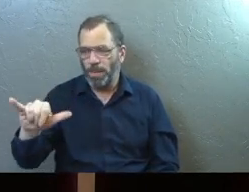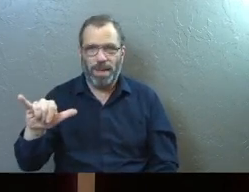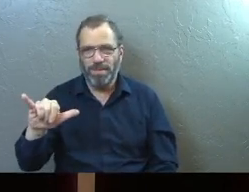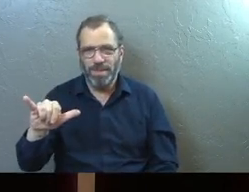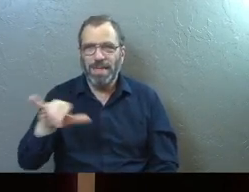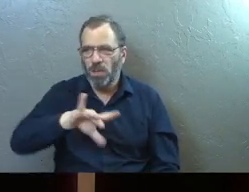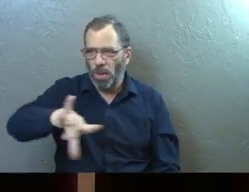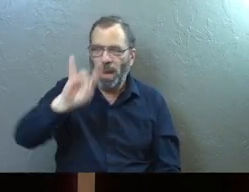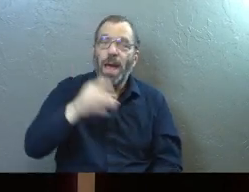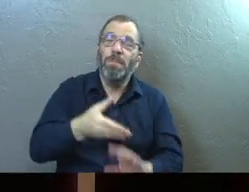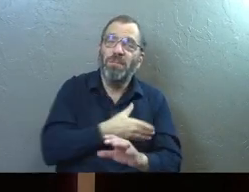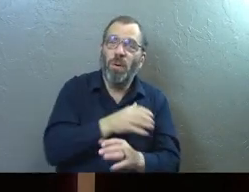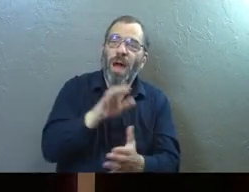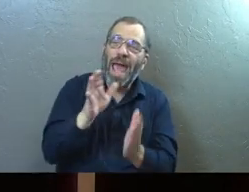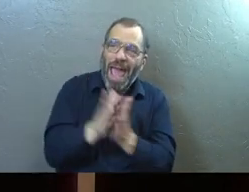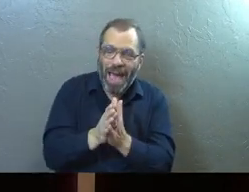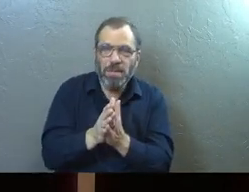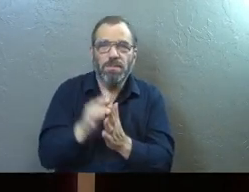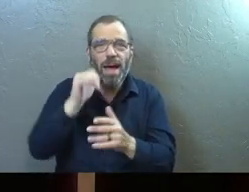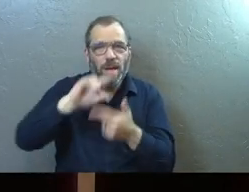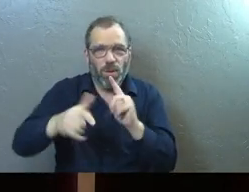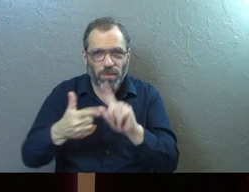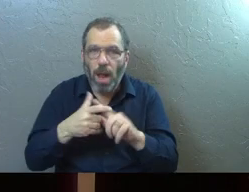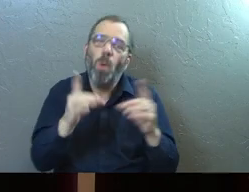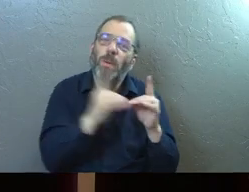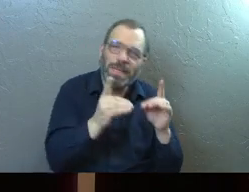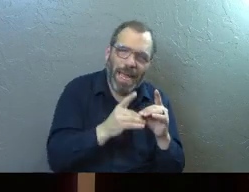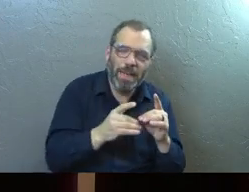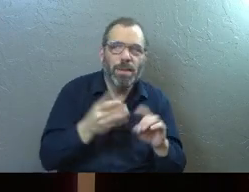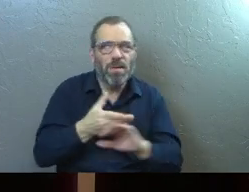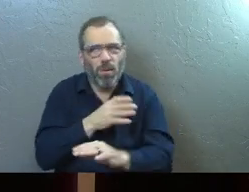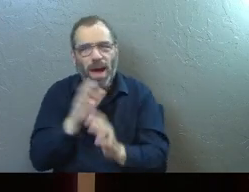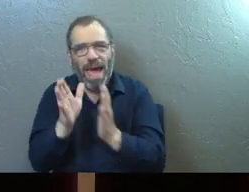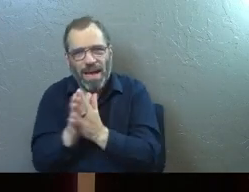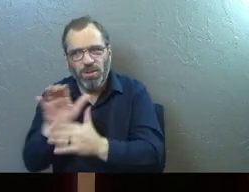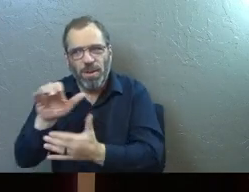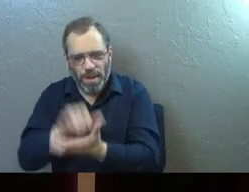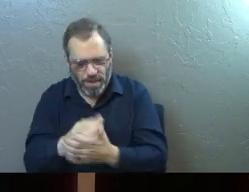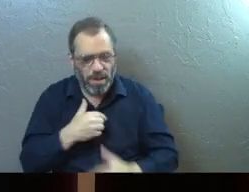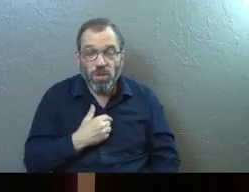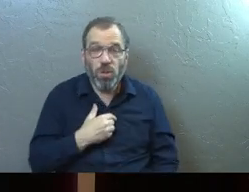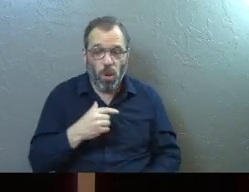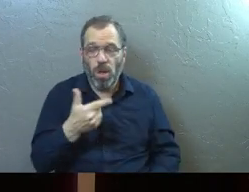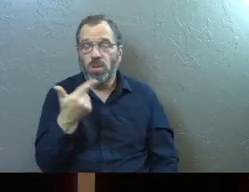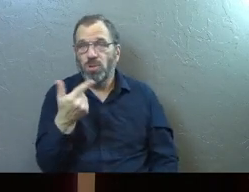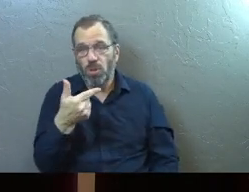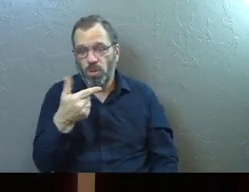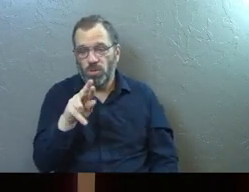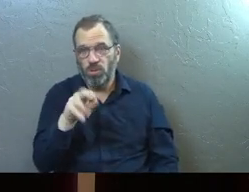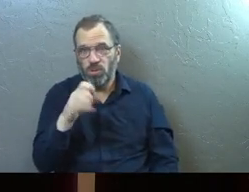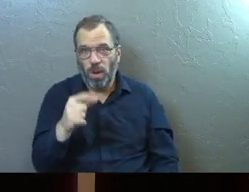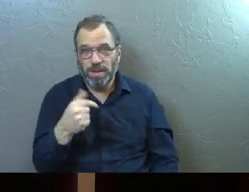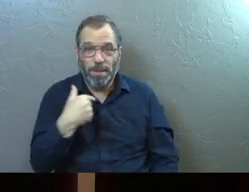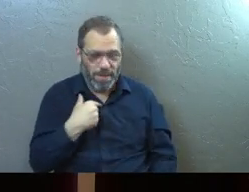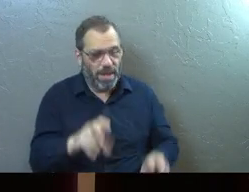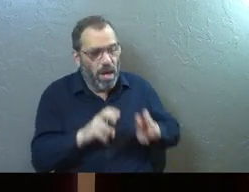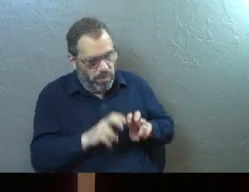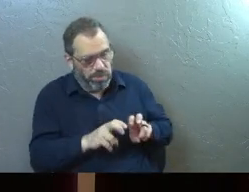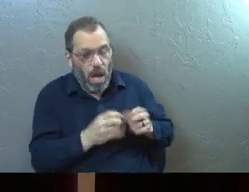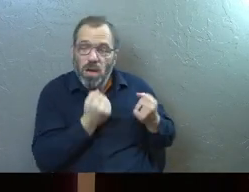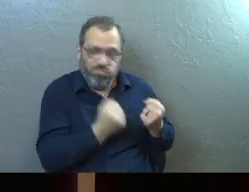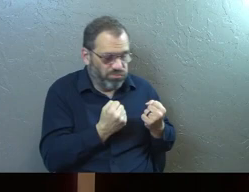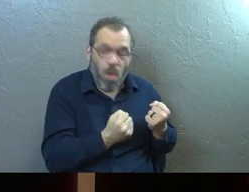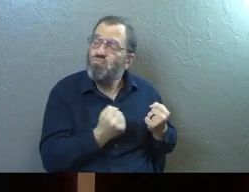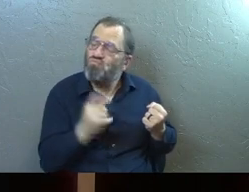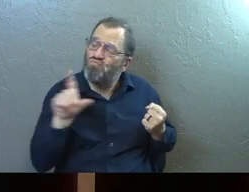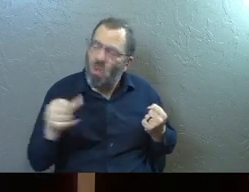I've proposed to Sarah. We're dating, but none of that's happened yet. And I'm riding in the car with George at like 4:30 a.m. And he just